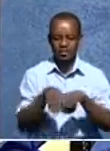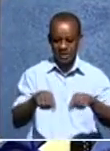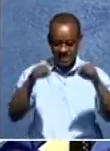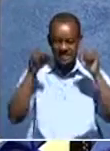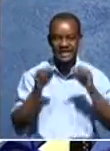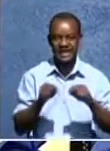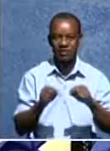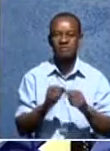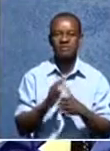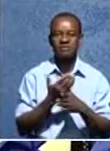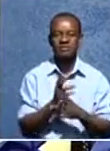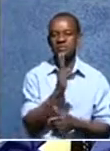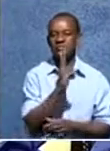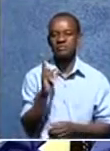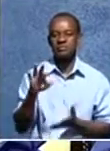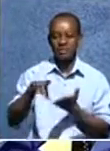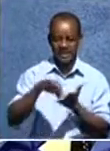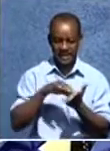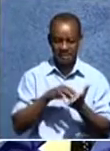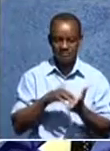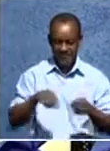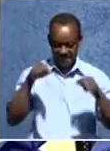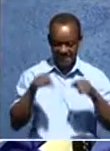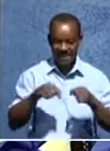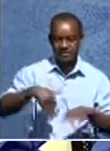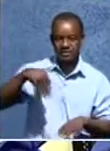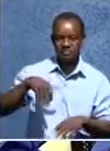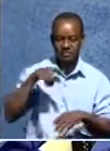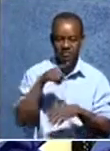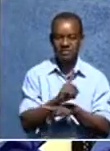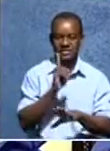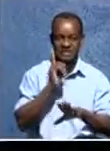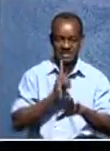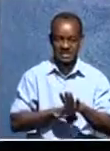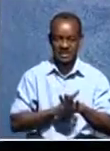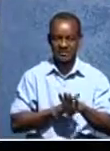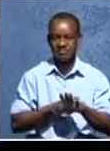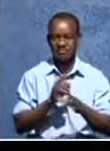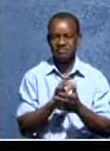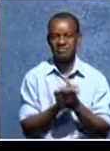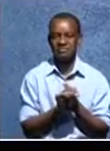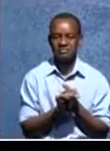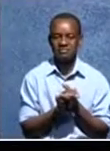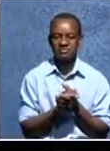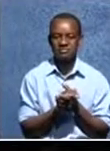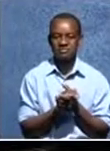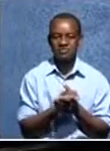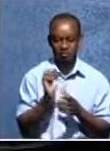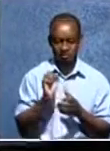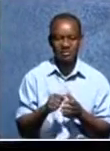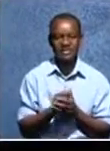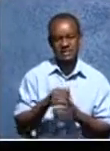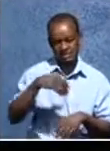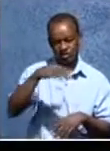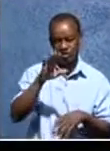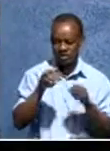that come to Namibia for the first time, they would go home, and that's our main goal. They become our ambassadors. Exactly, the word ambassadors. And that we as Namibians